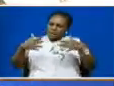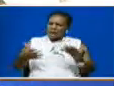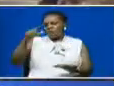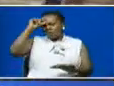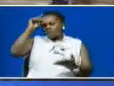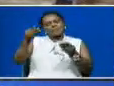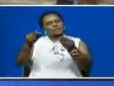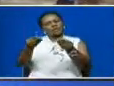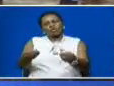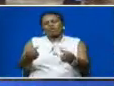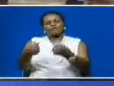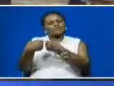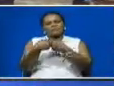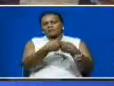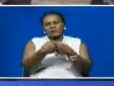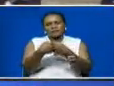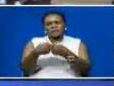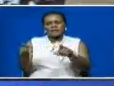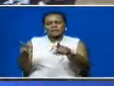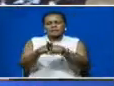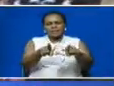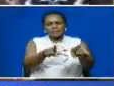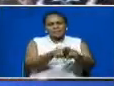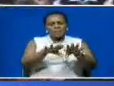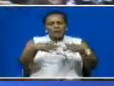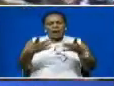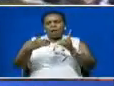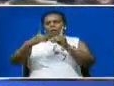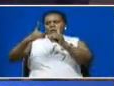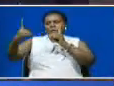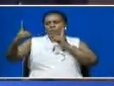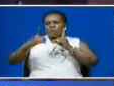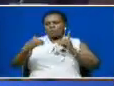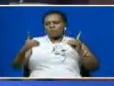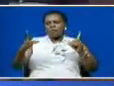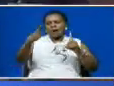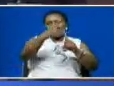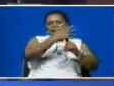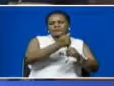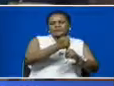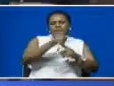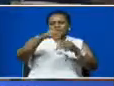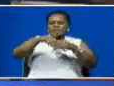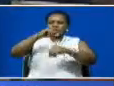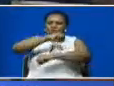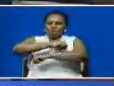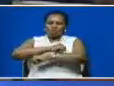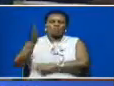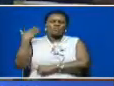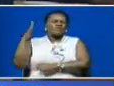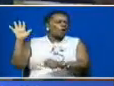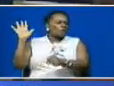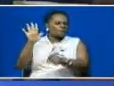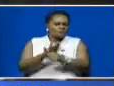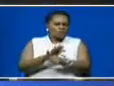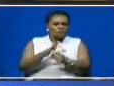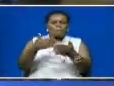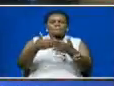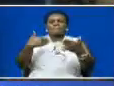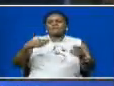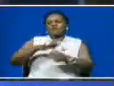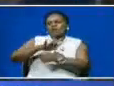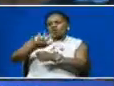will address this challenge, along with that of how social distance can be achieved in schools that were already crowded, even before